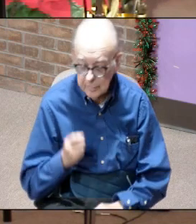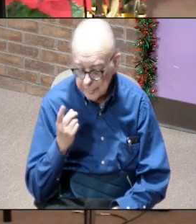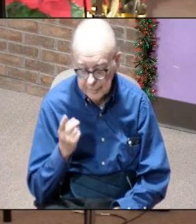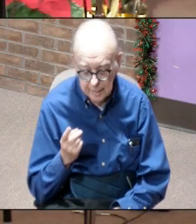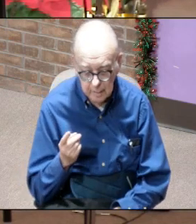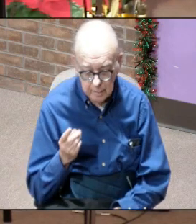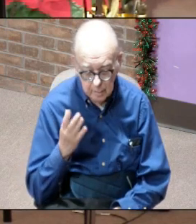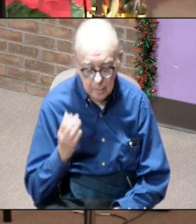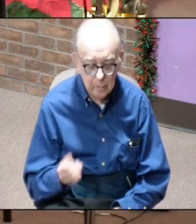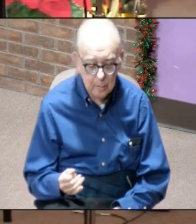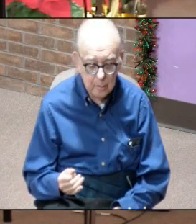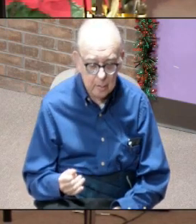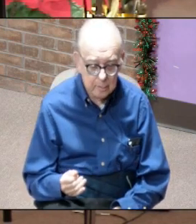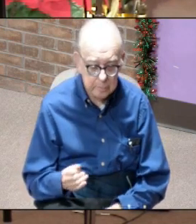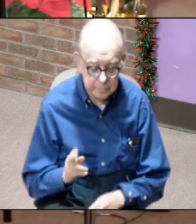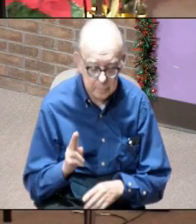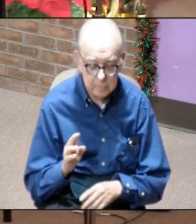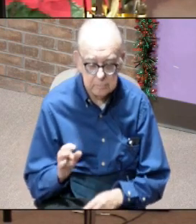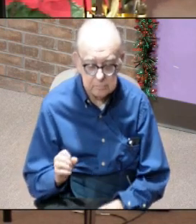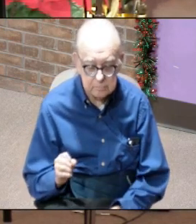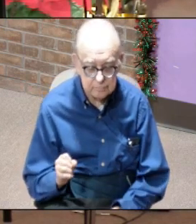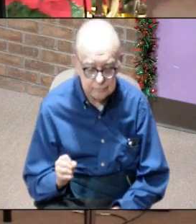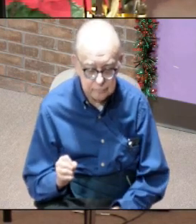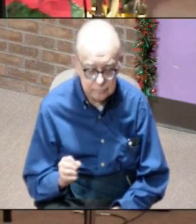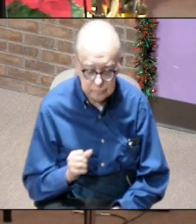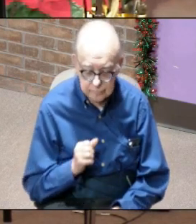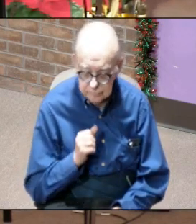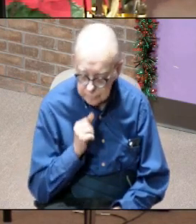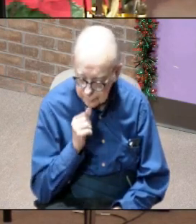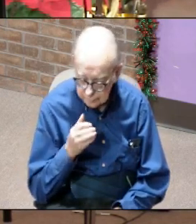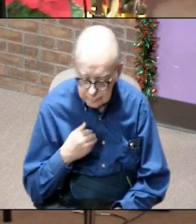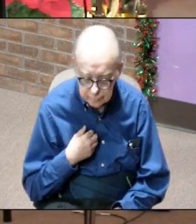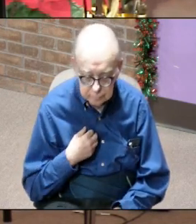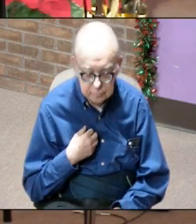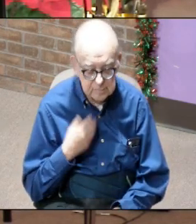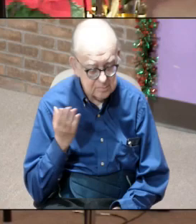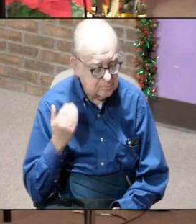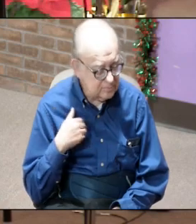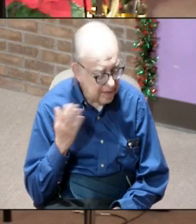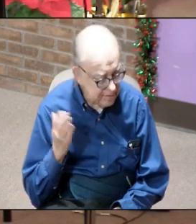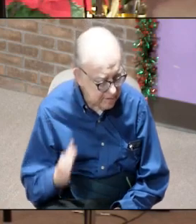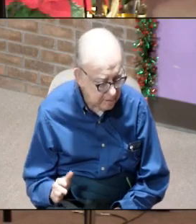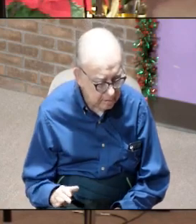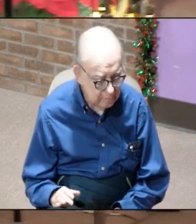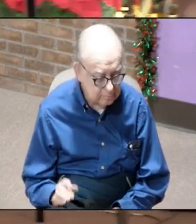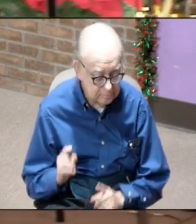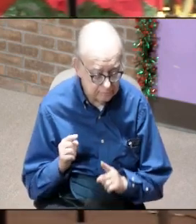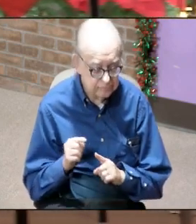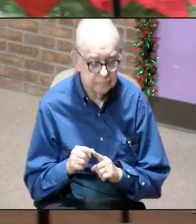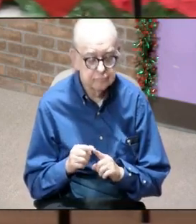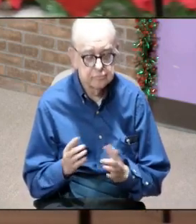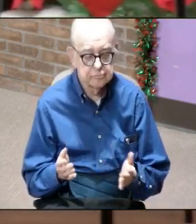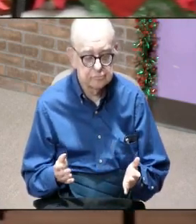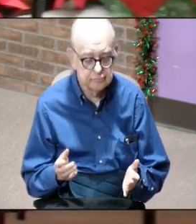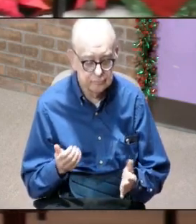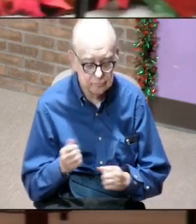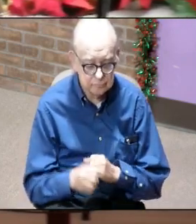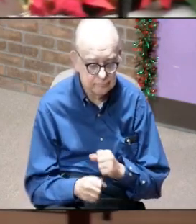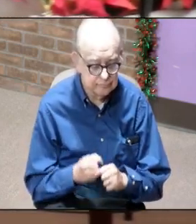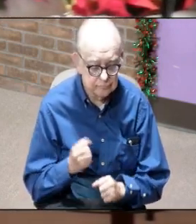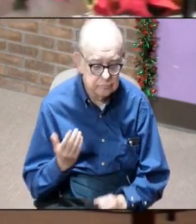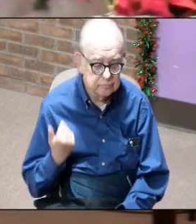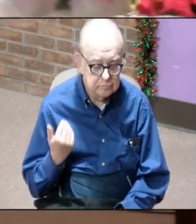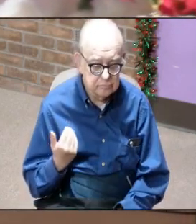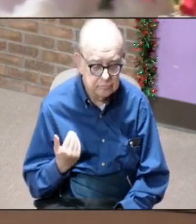understand why the United States does not and has never until a few years